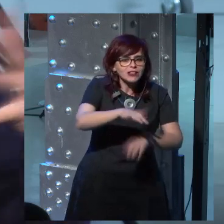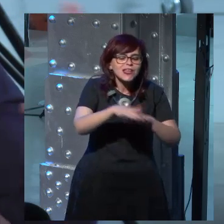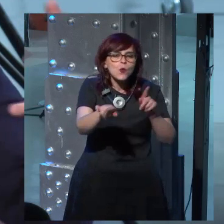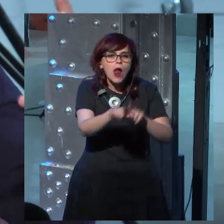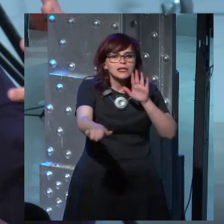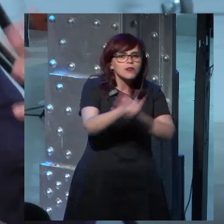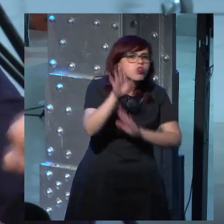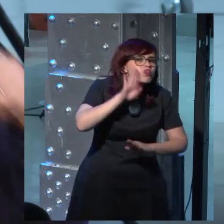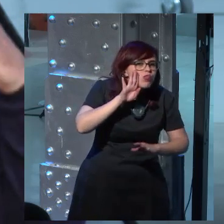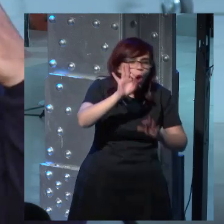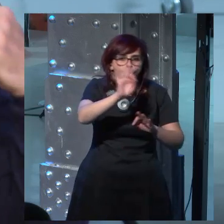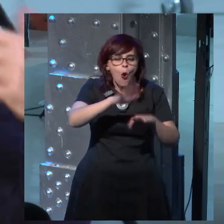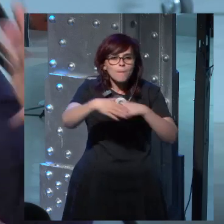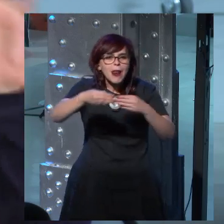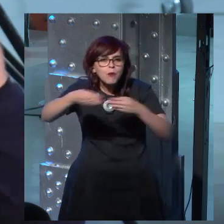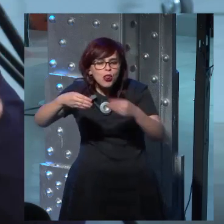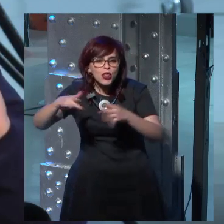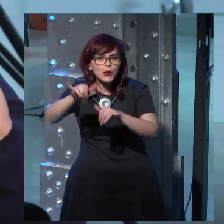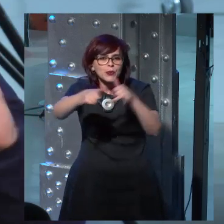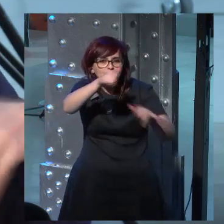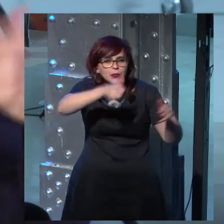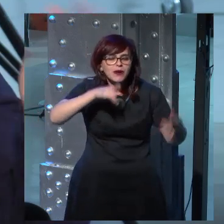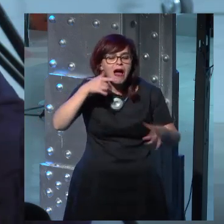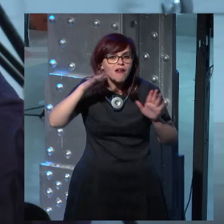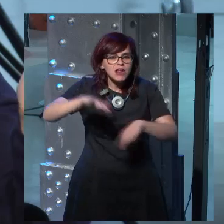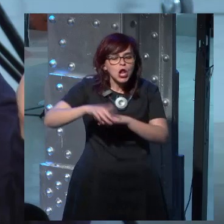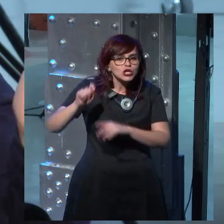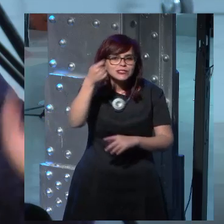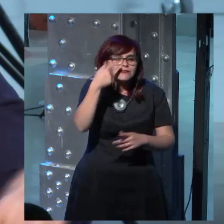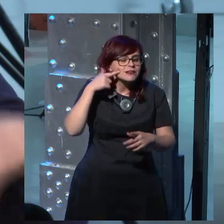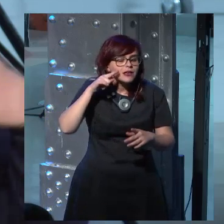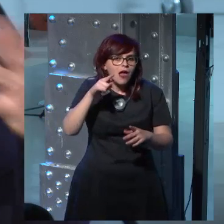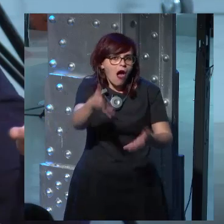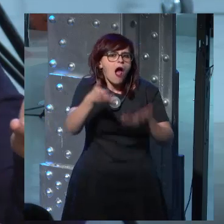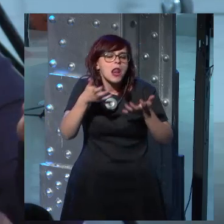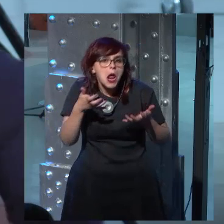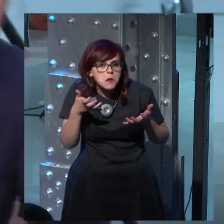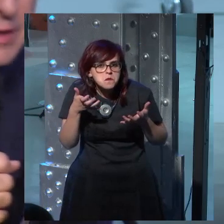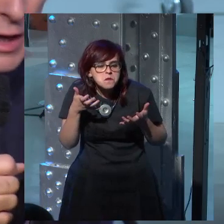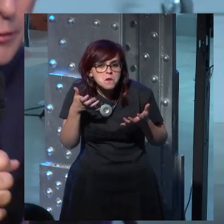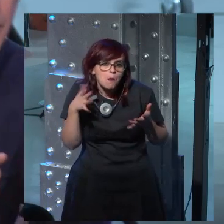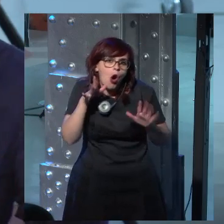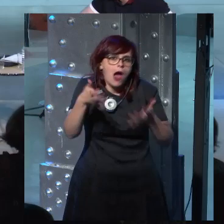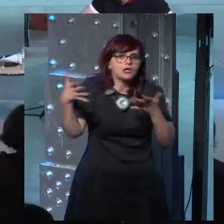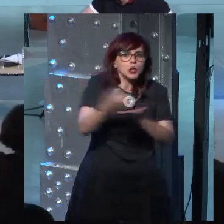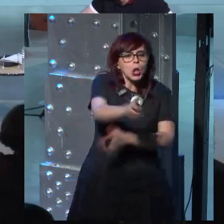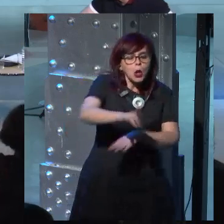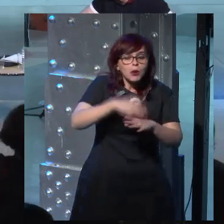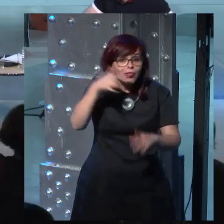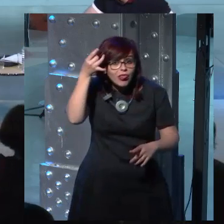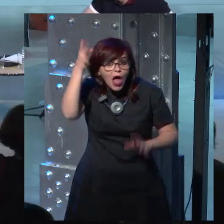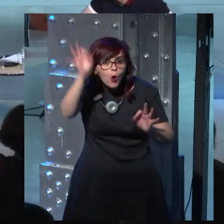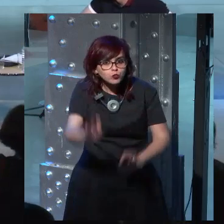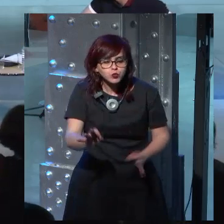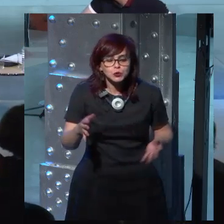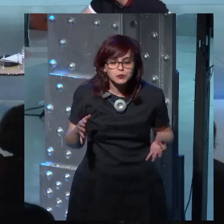manipulate everyone involved to somehow win and probably not completely win. That was a clever idea. That would have been a fun show to